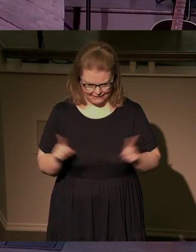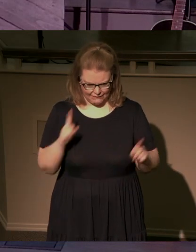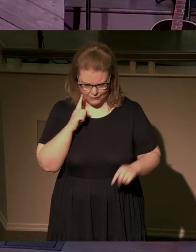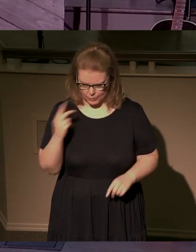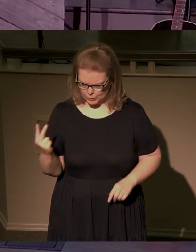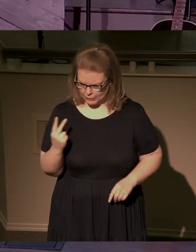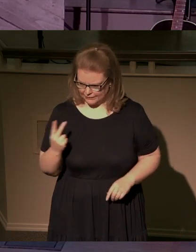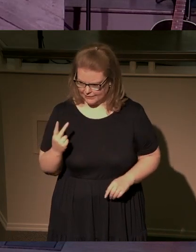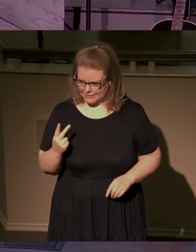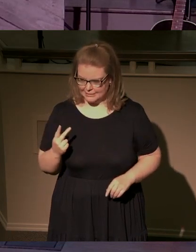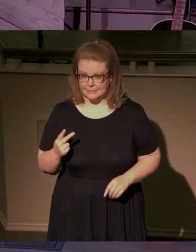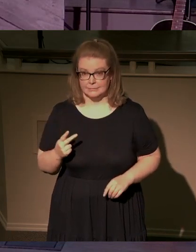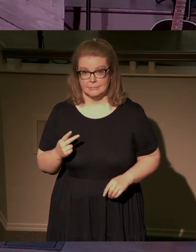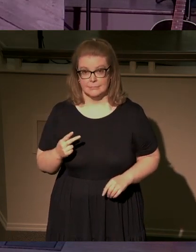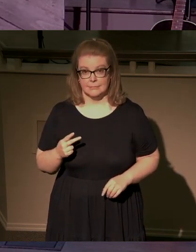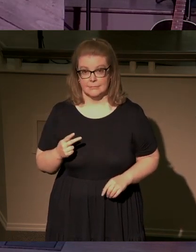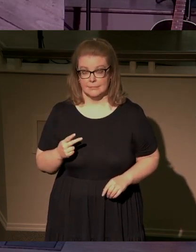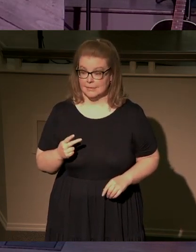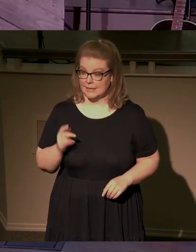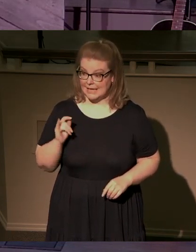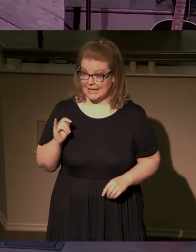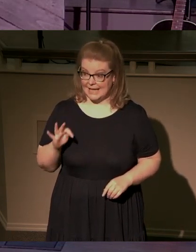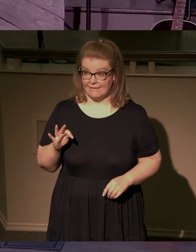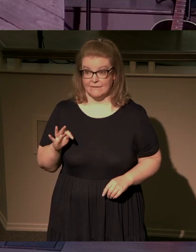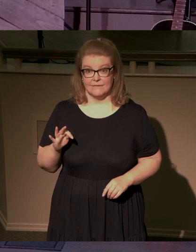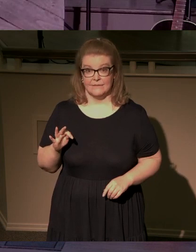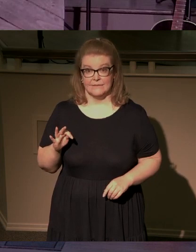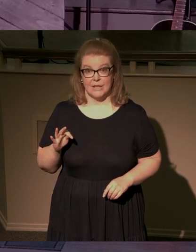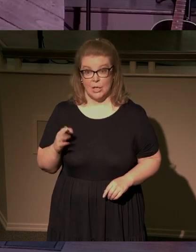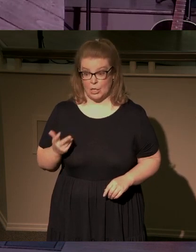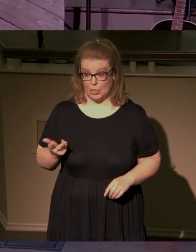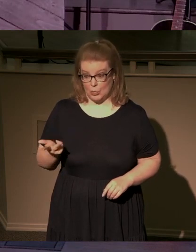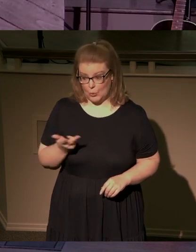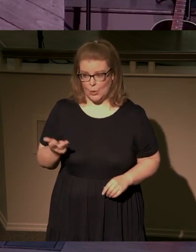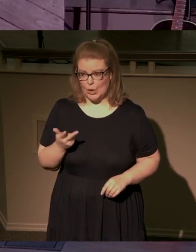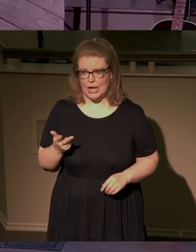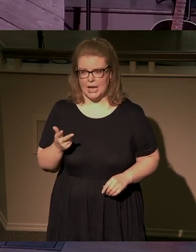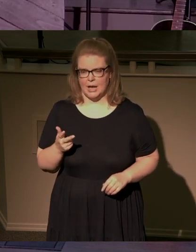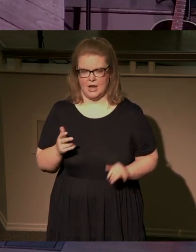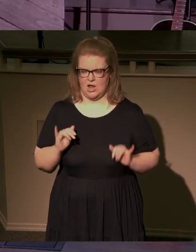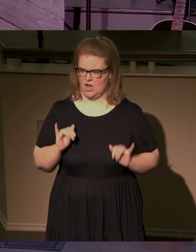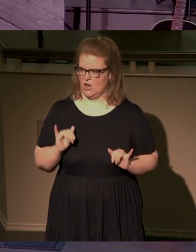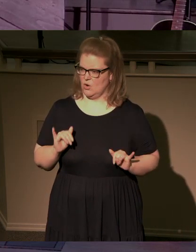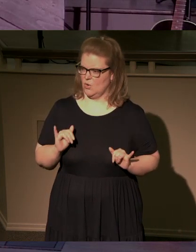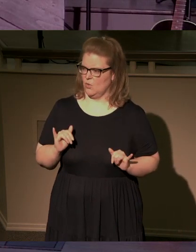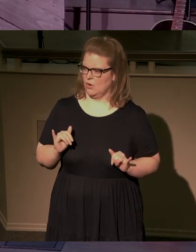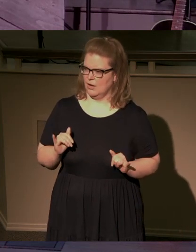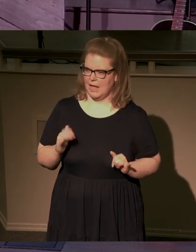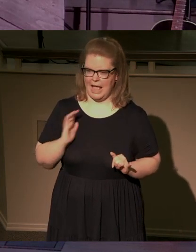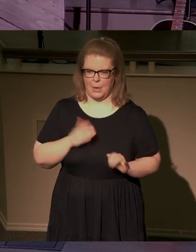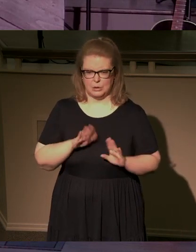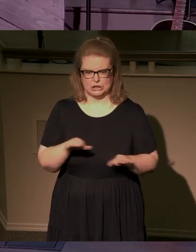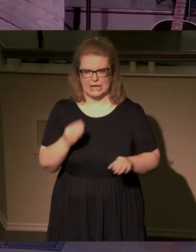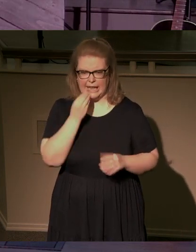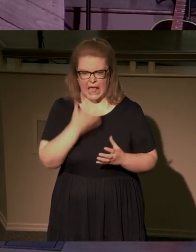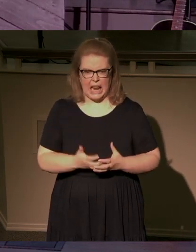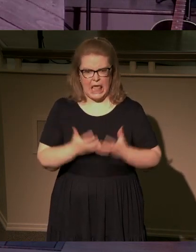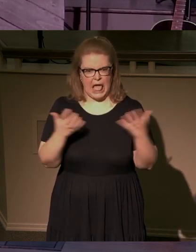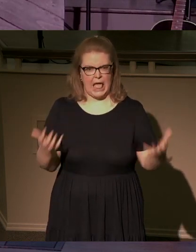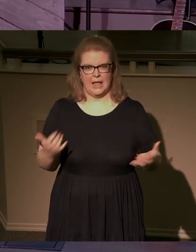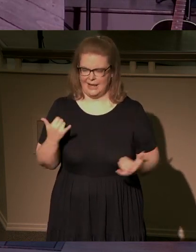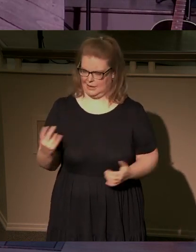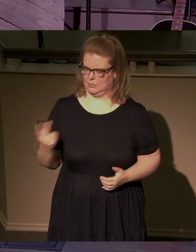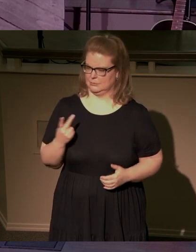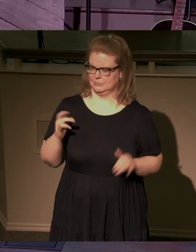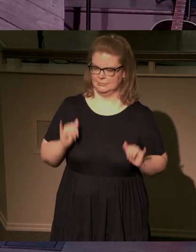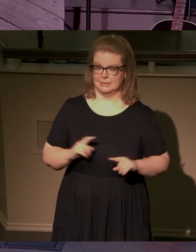Like, just plus one child, we wouldn't have enough. They eat a lot, and we didn't know how much they ate. But now it's just us. And you know